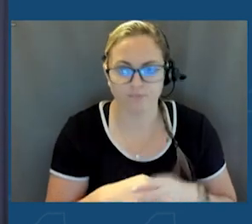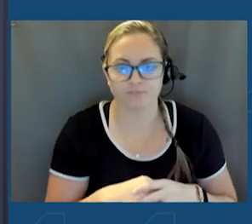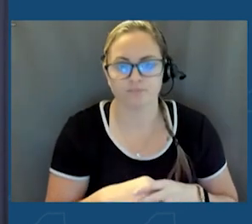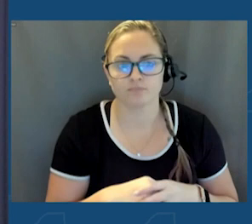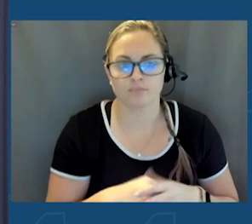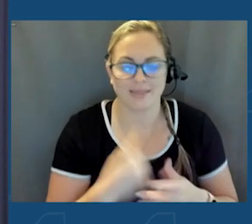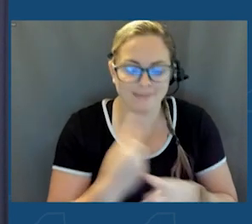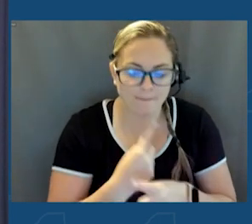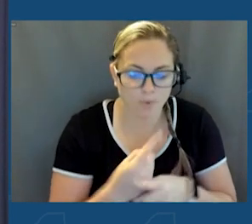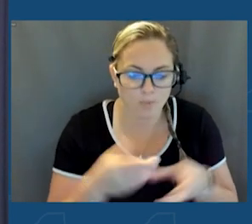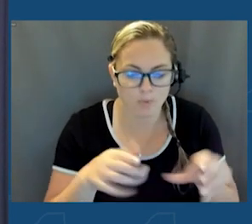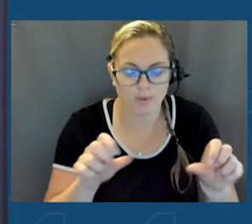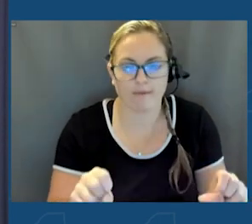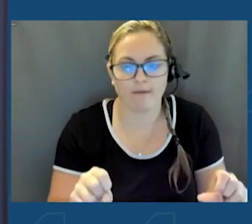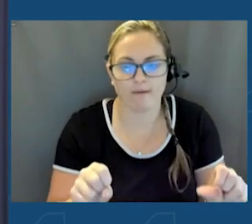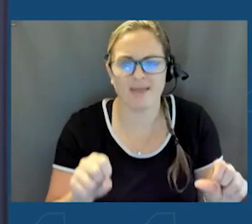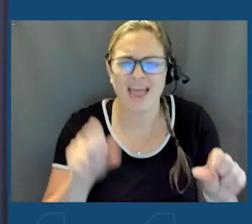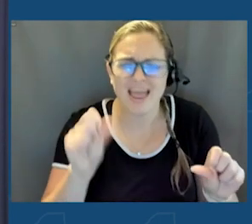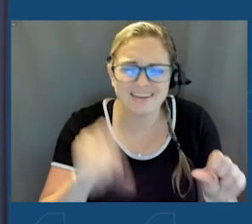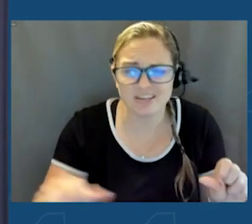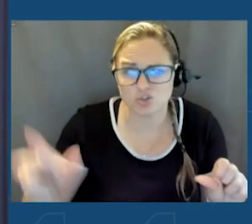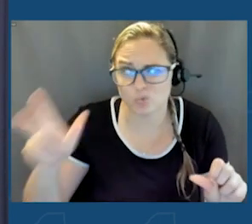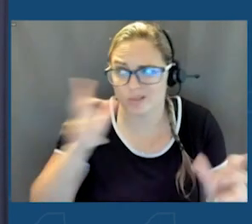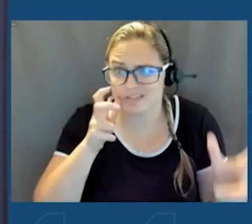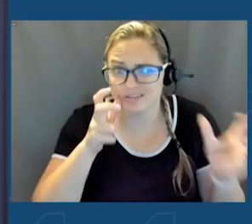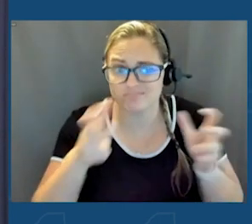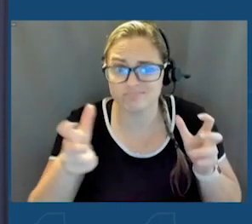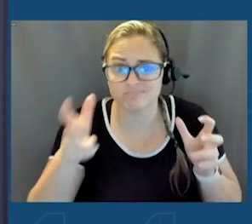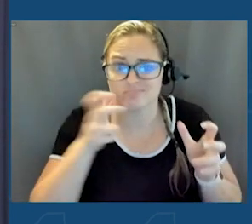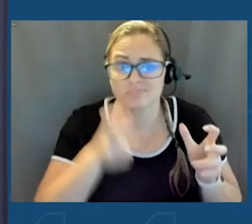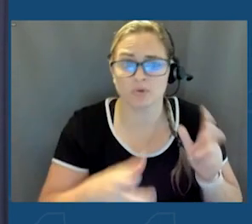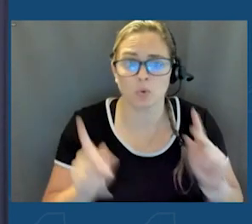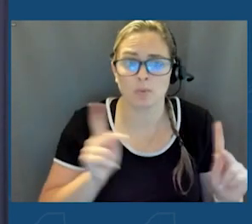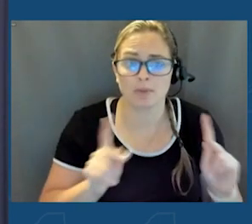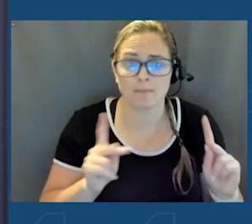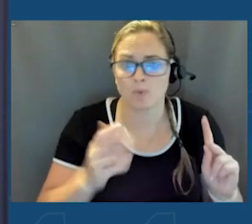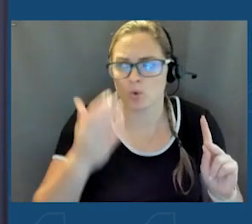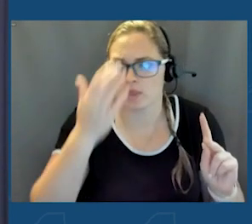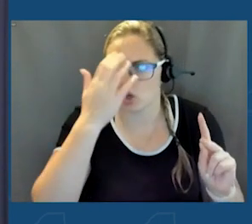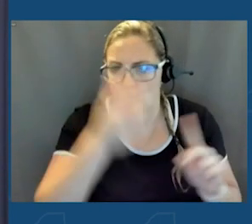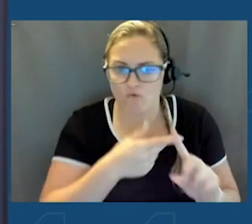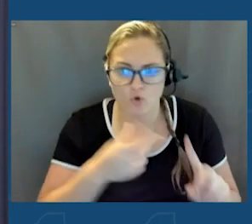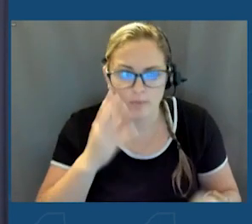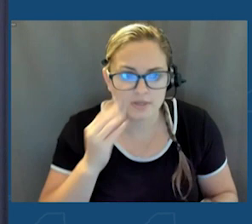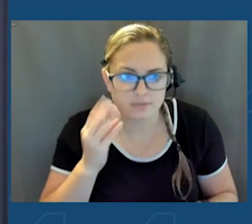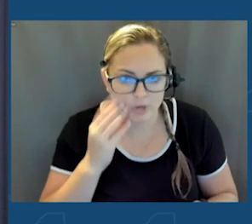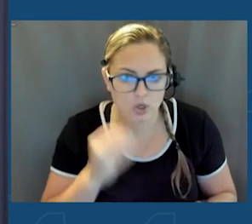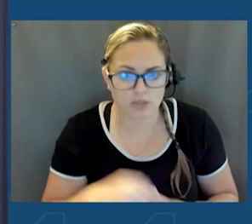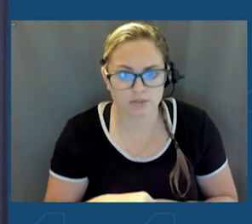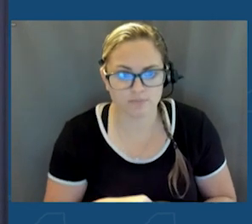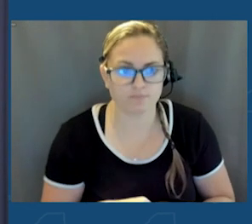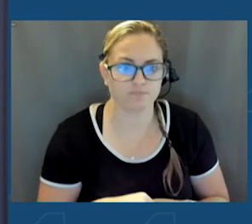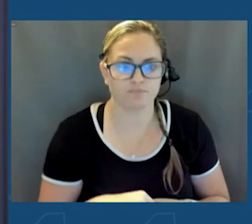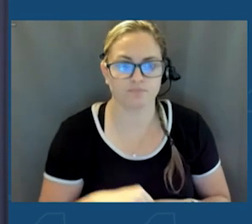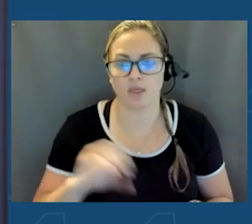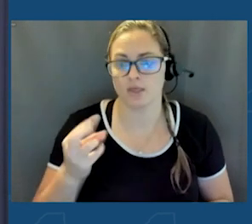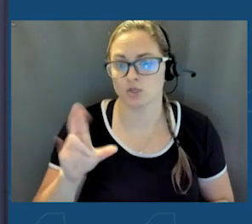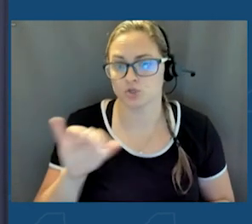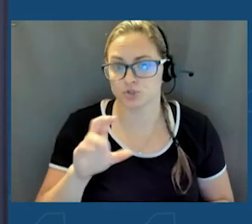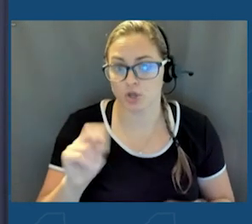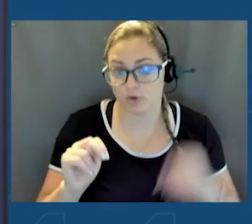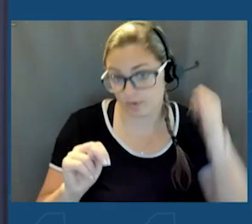appropriate way, and yes to listening to those who know firsthand, like Shams LeBaron, who have been